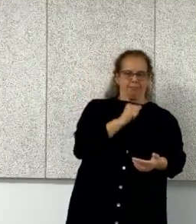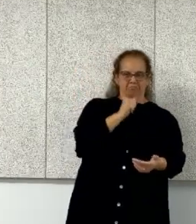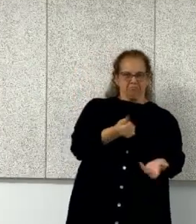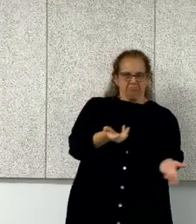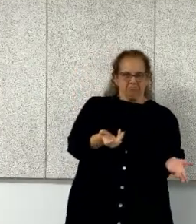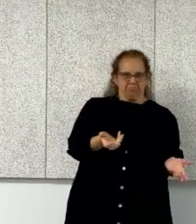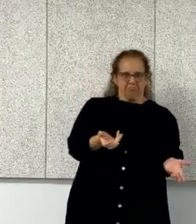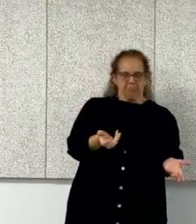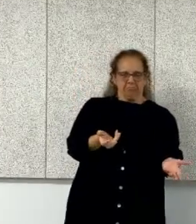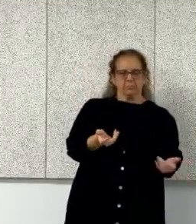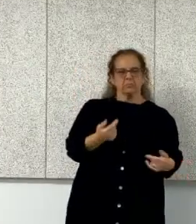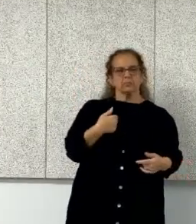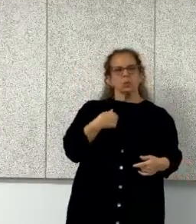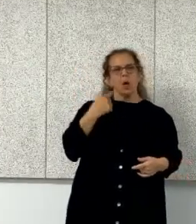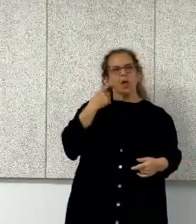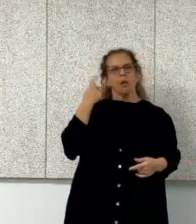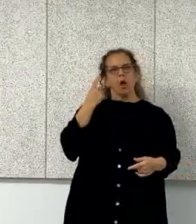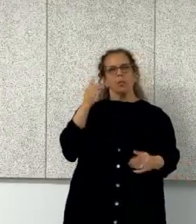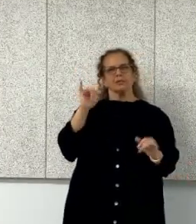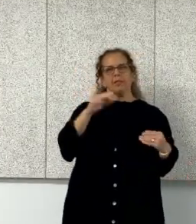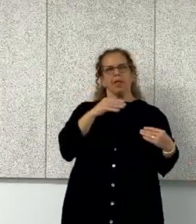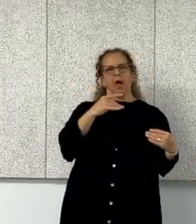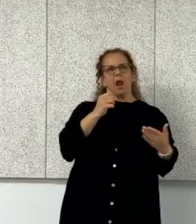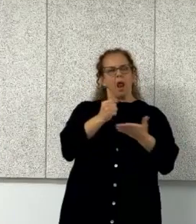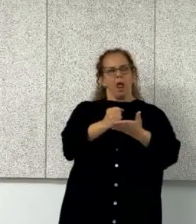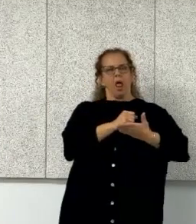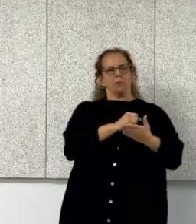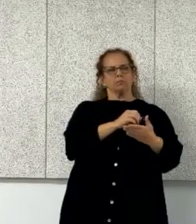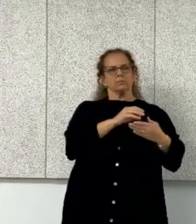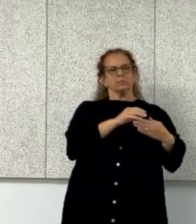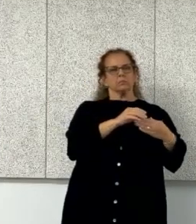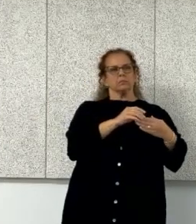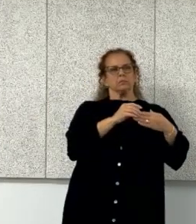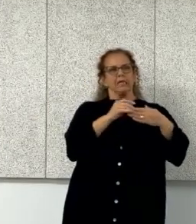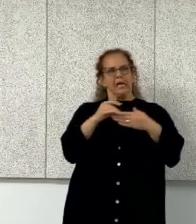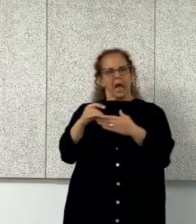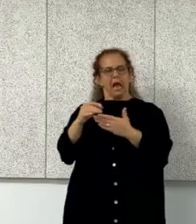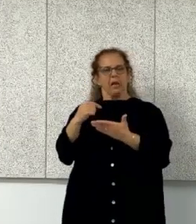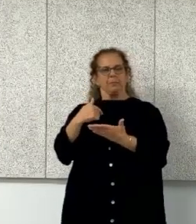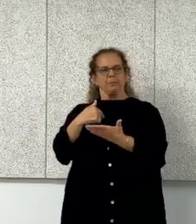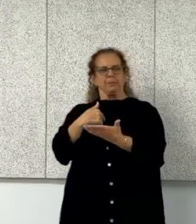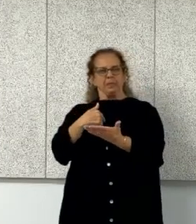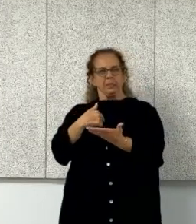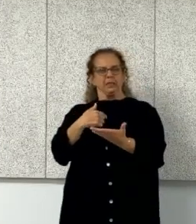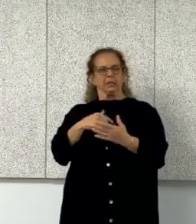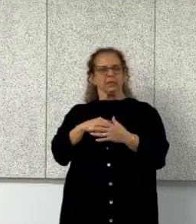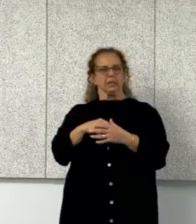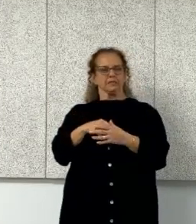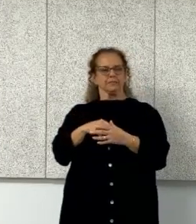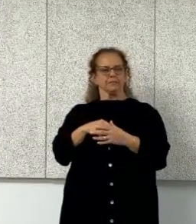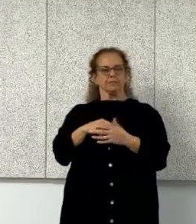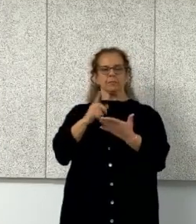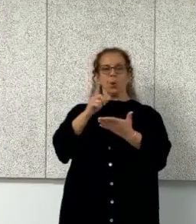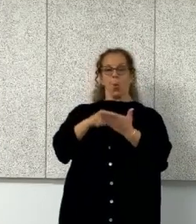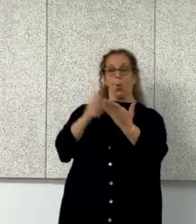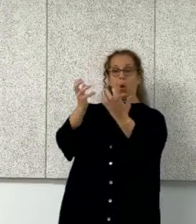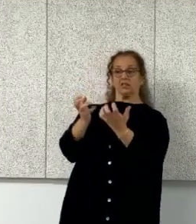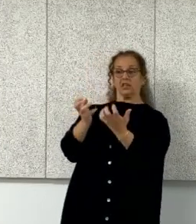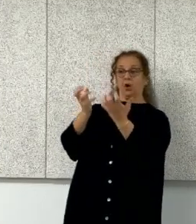time to kind of guide me, that like we can't just be thinking about each other. We really need to be thinking about like what is the audience